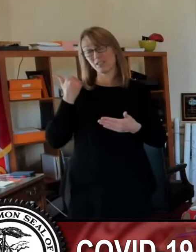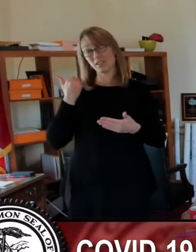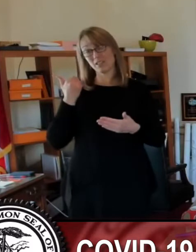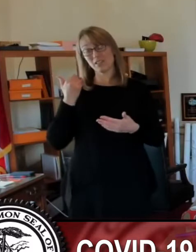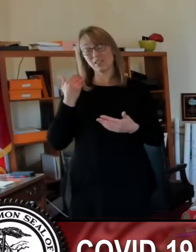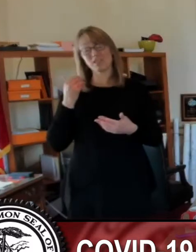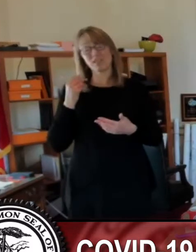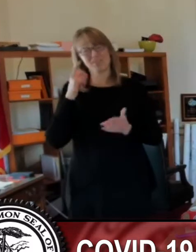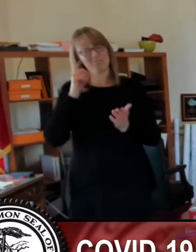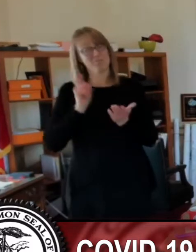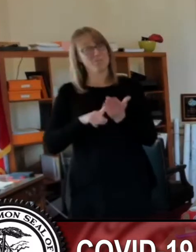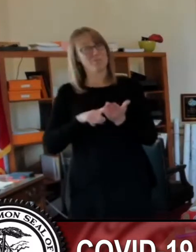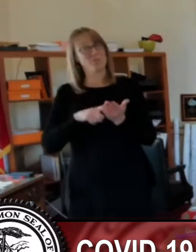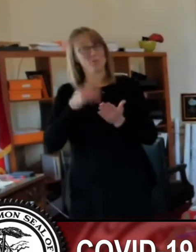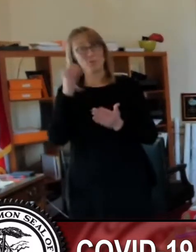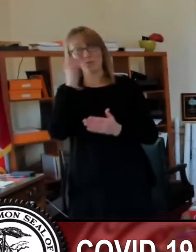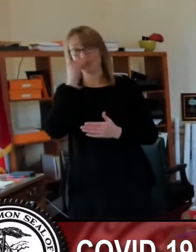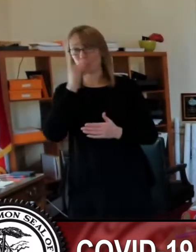this is.